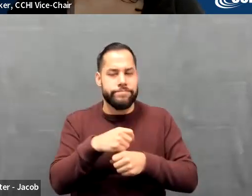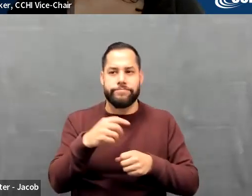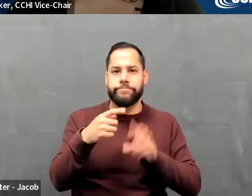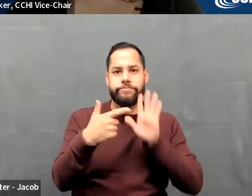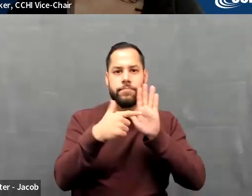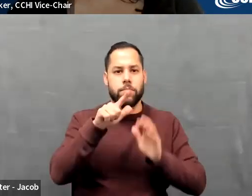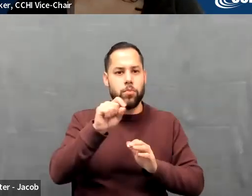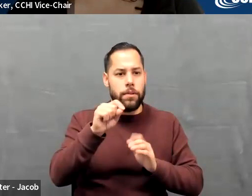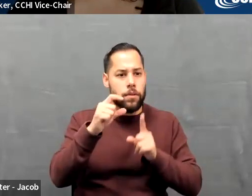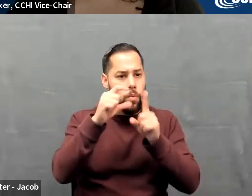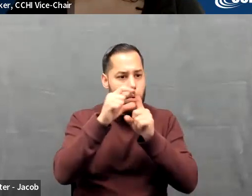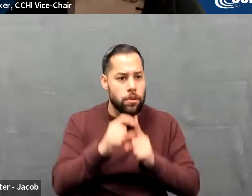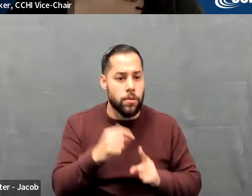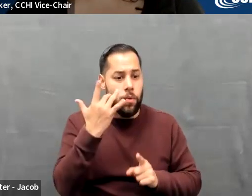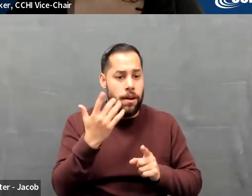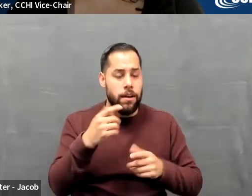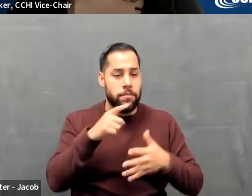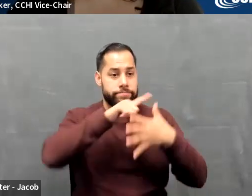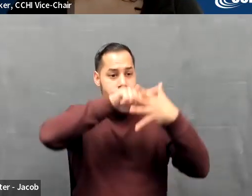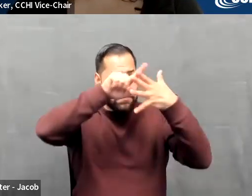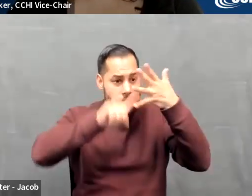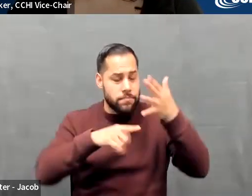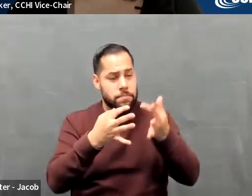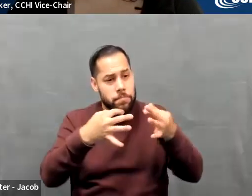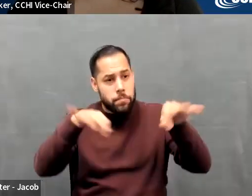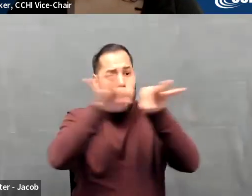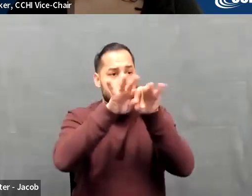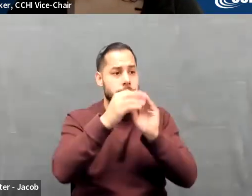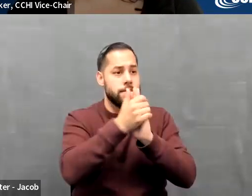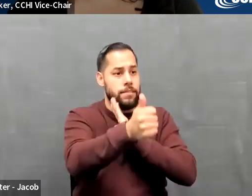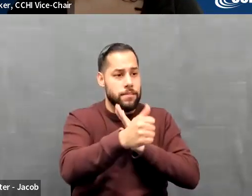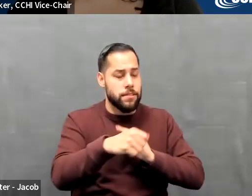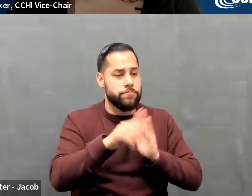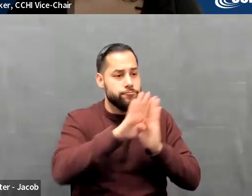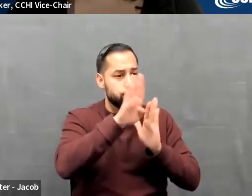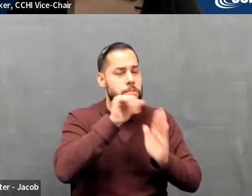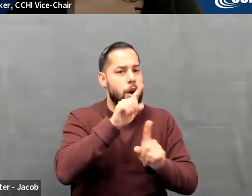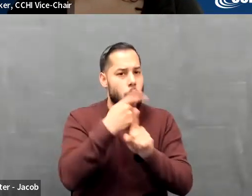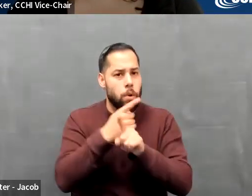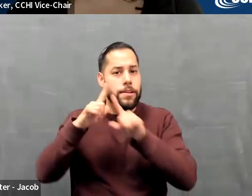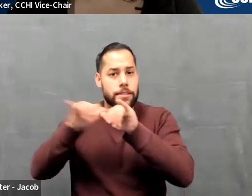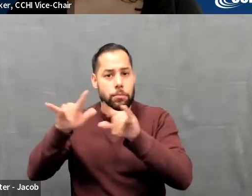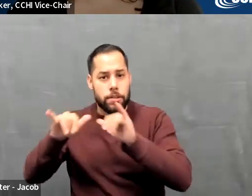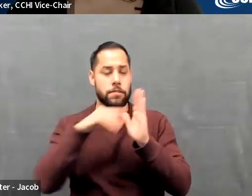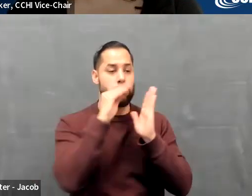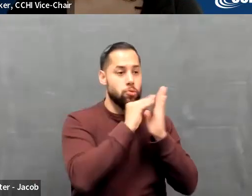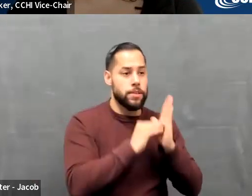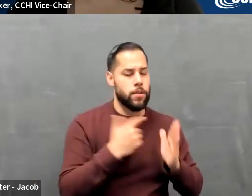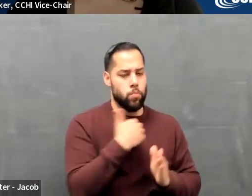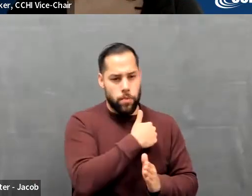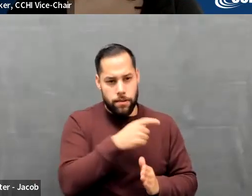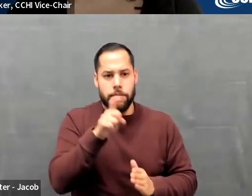or because these are all important skills. It's not just the simultaneous interpreting or the note-taking. We need to be